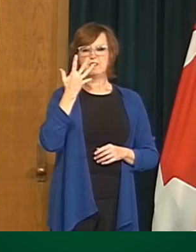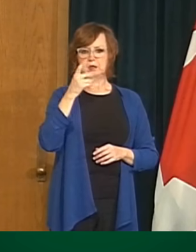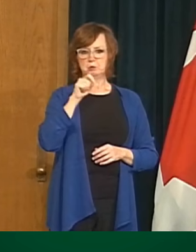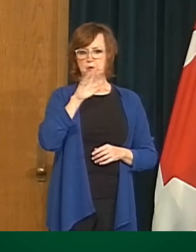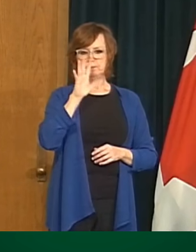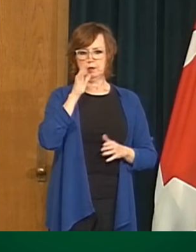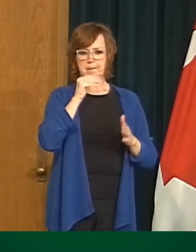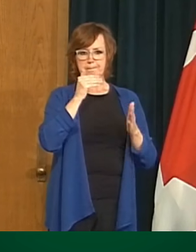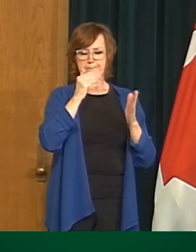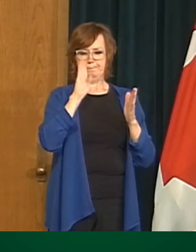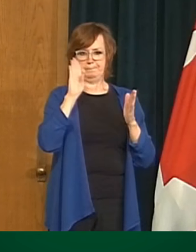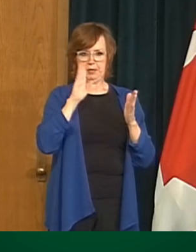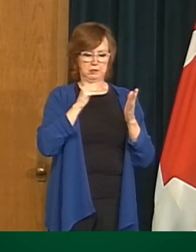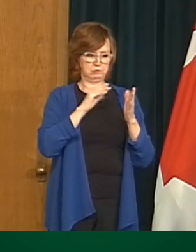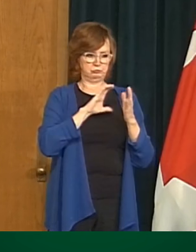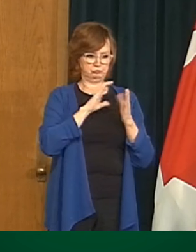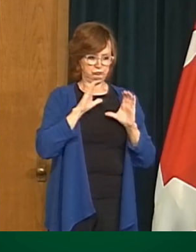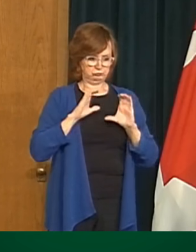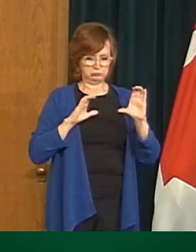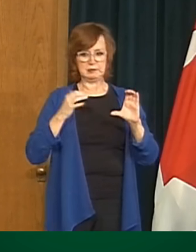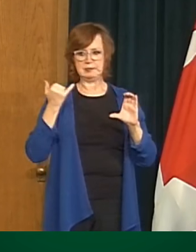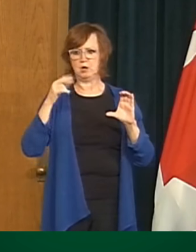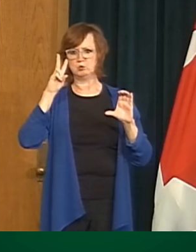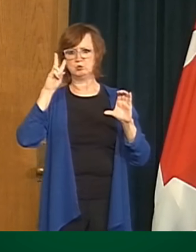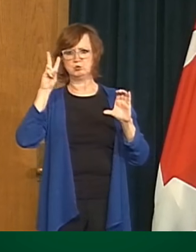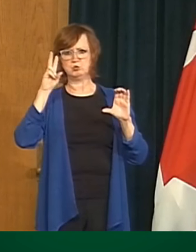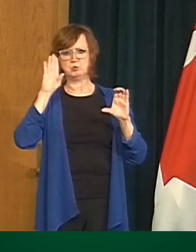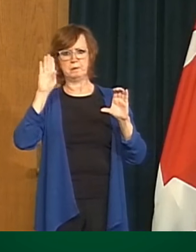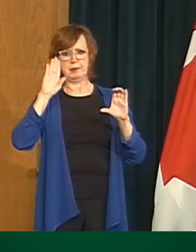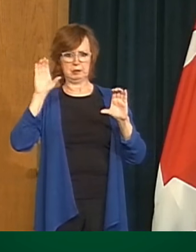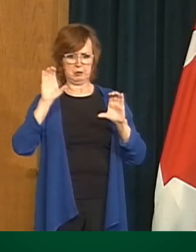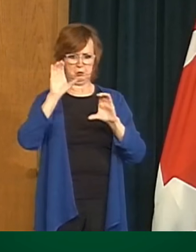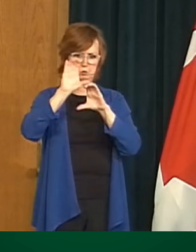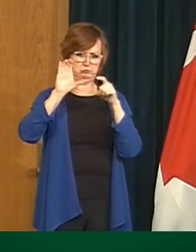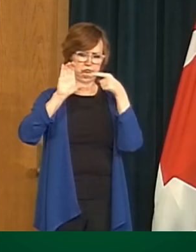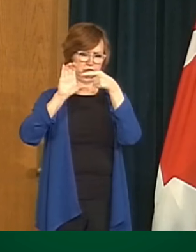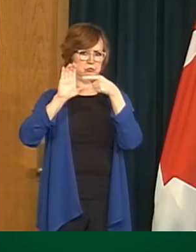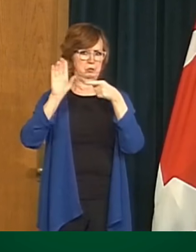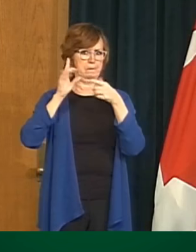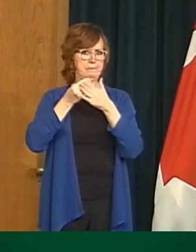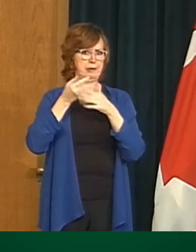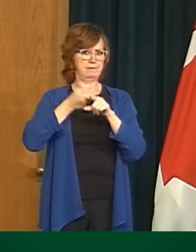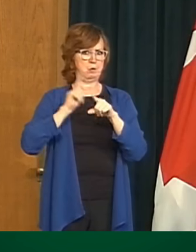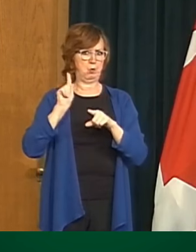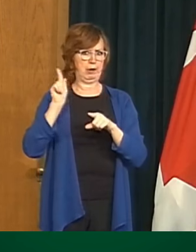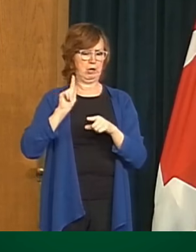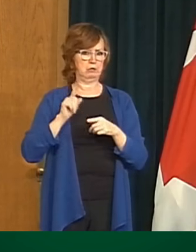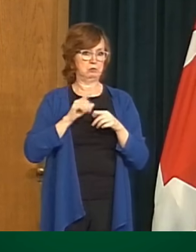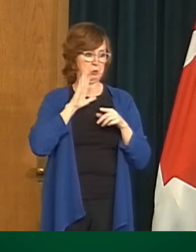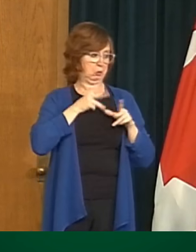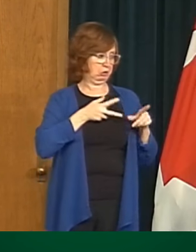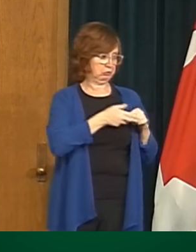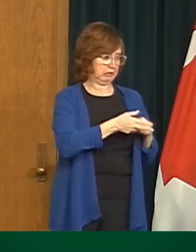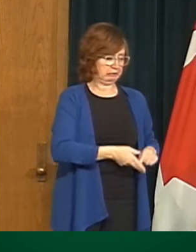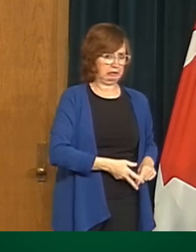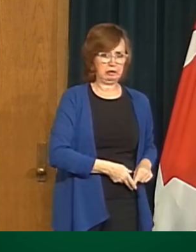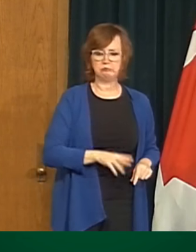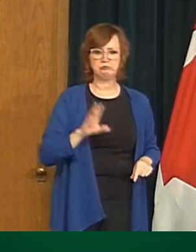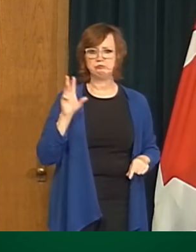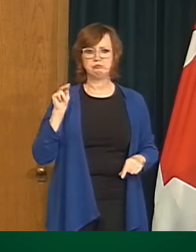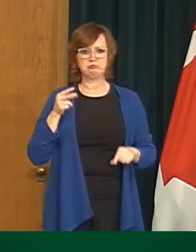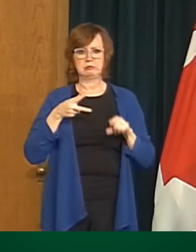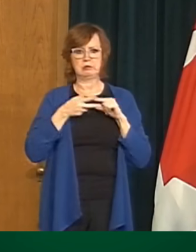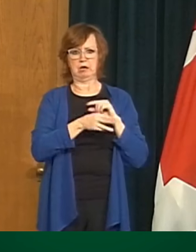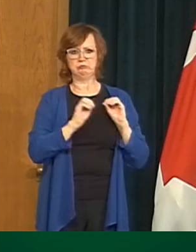future? No, the intent is not to see cuts in the near future. This is dollars that will be provided as part of